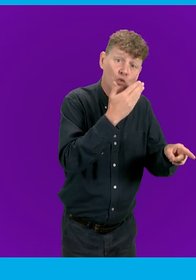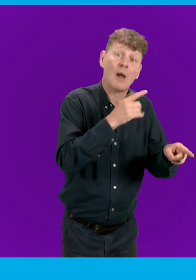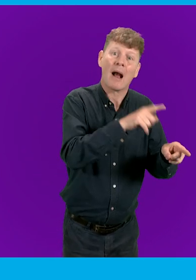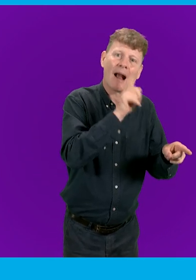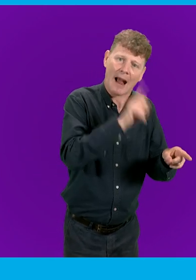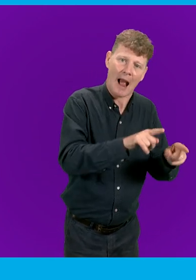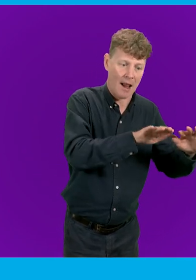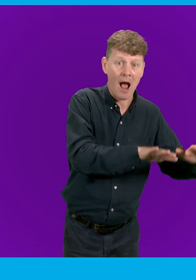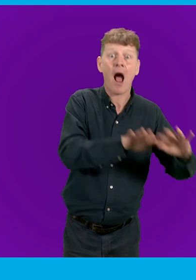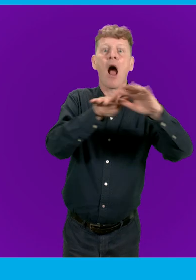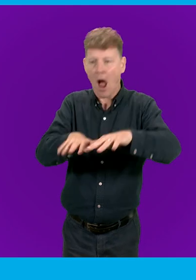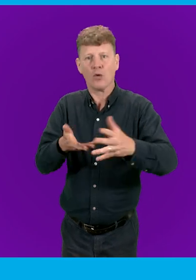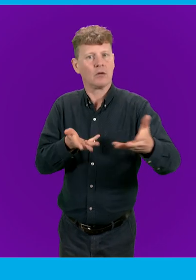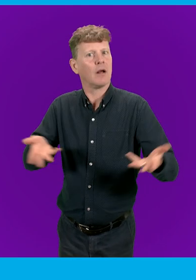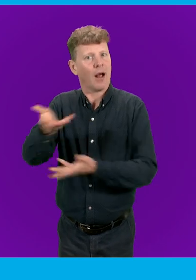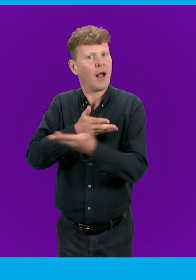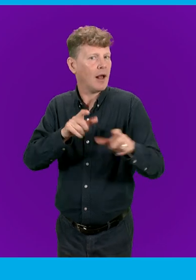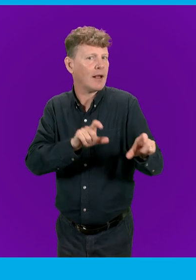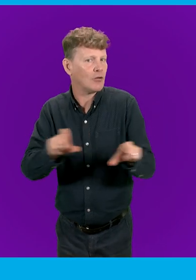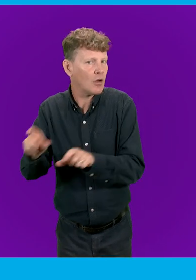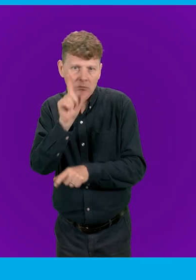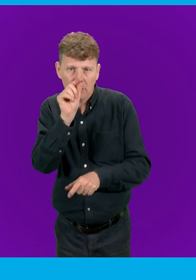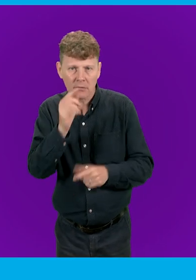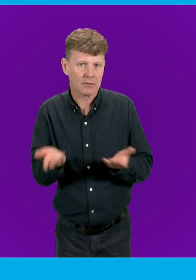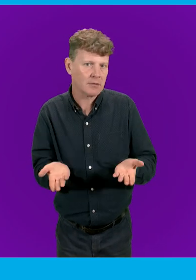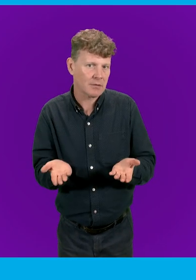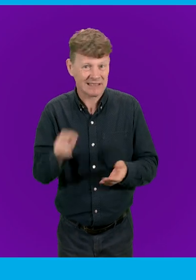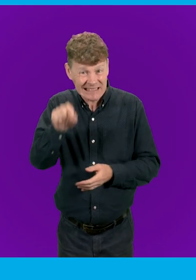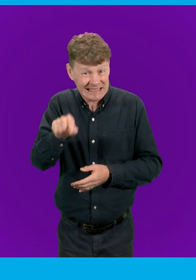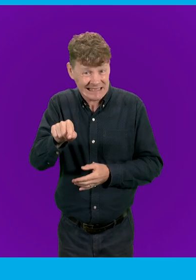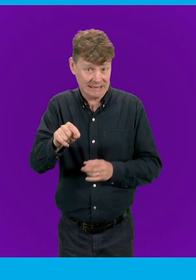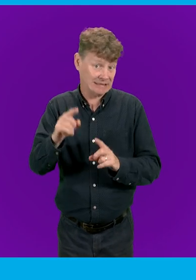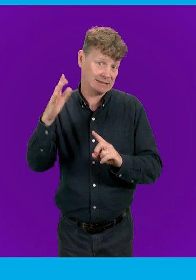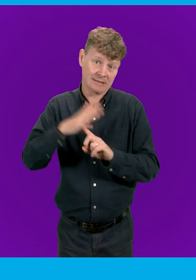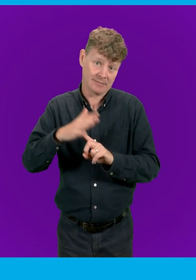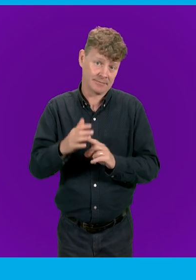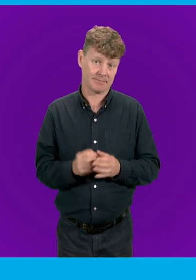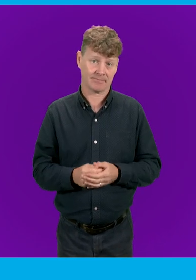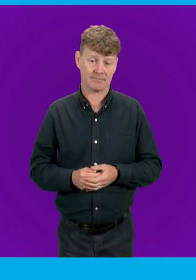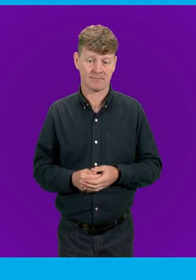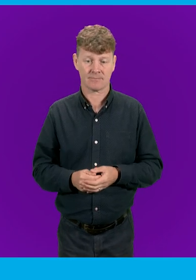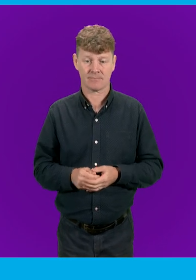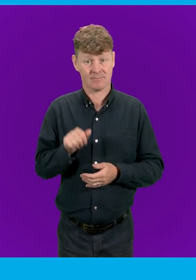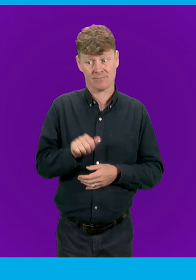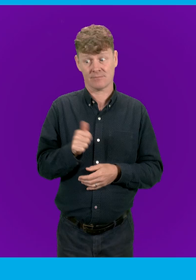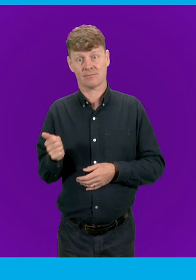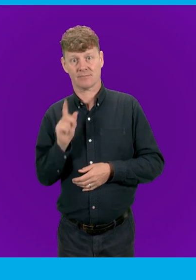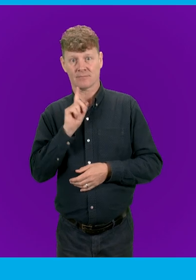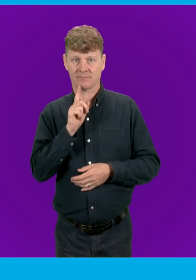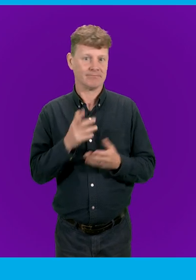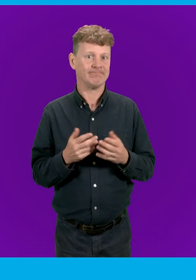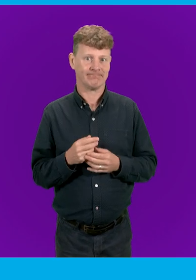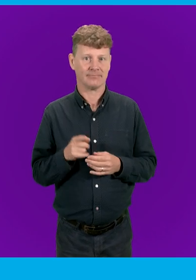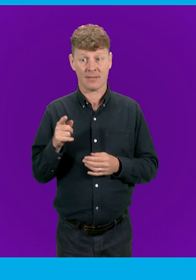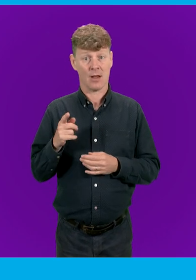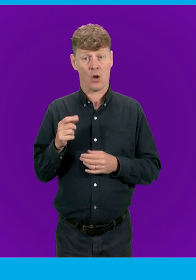and you can carry on the conversations, which is the main point. Yeah, we were talking about that for Bold